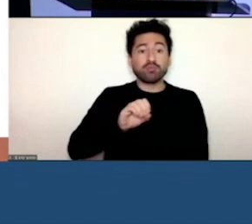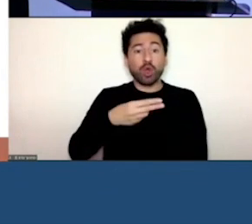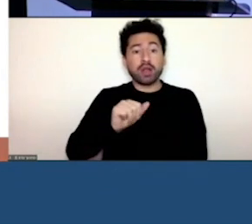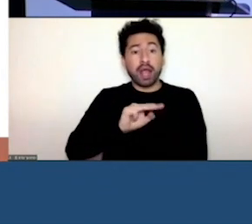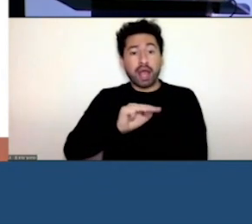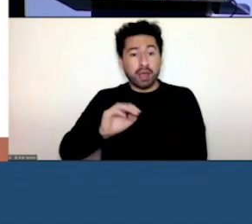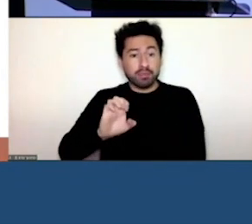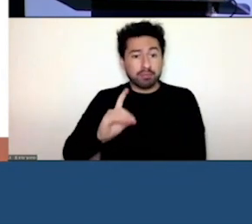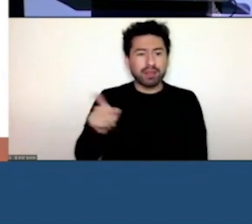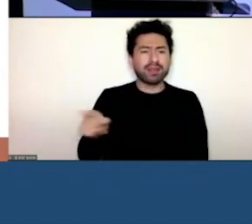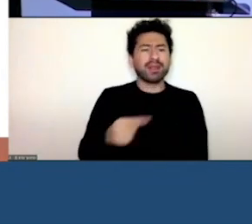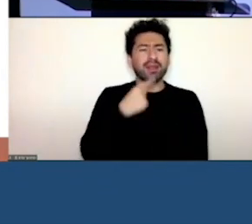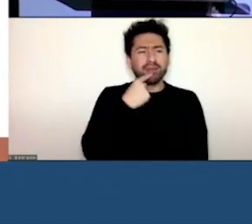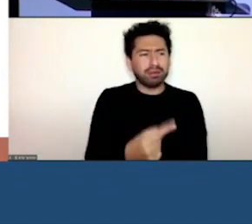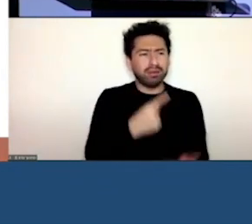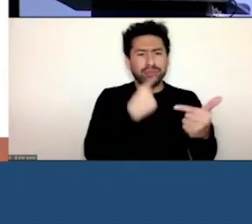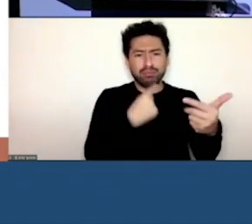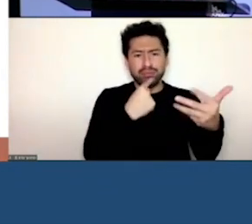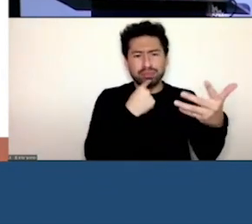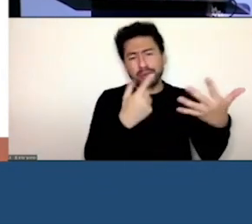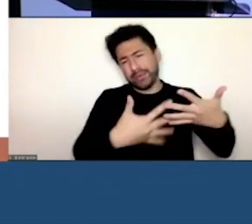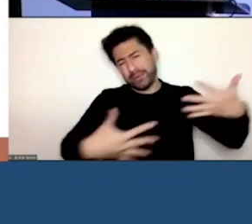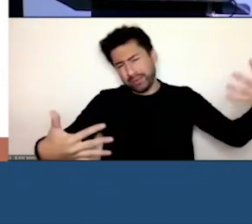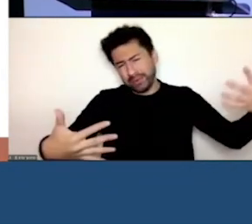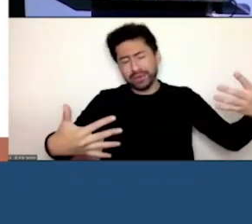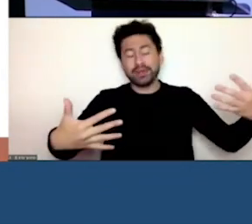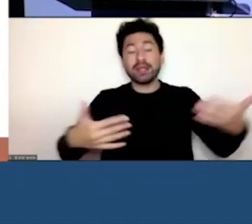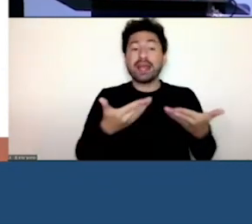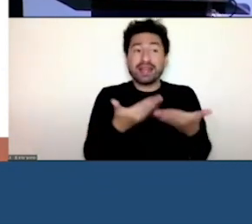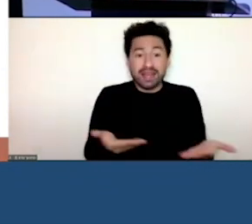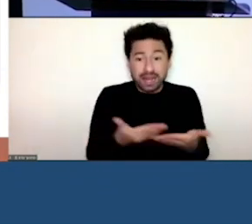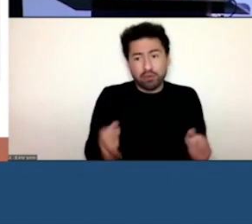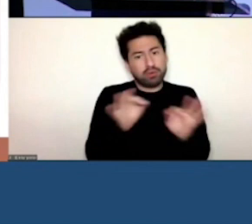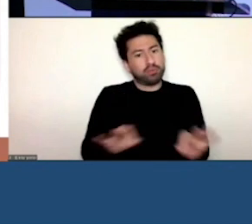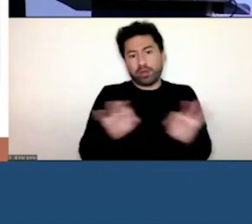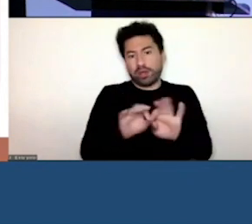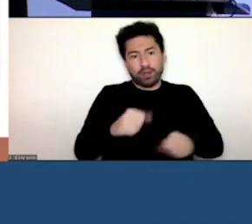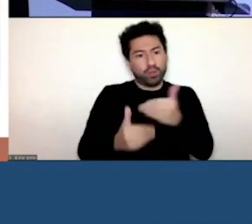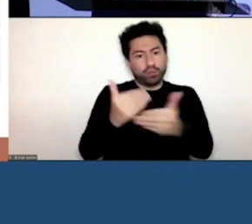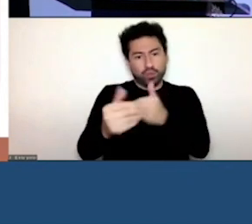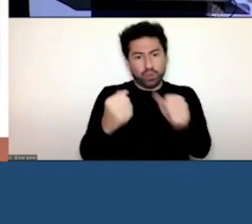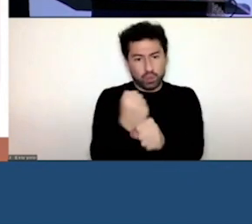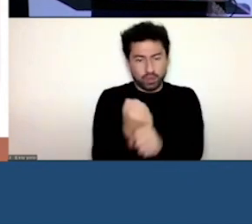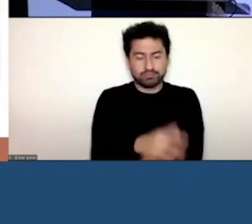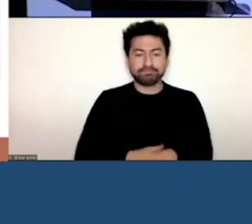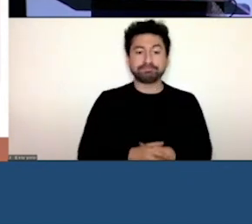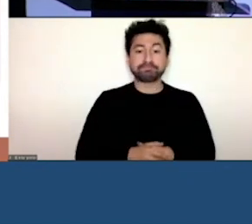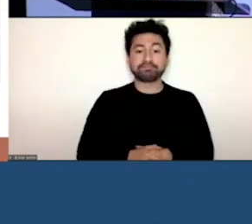General Amina Mohammed has talked about and called for this many times, and it is more important now ever than